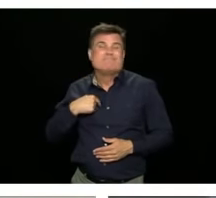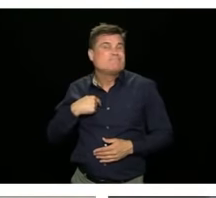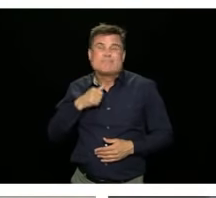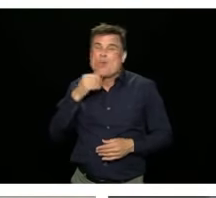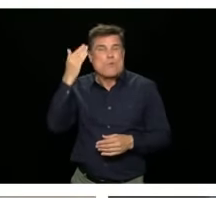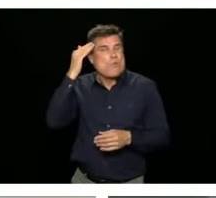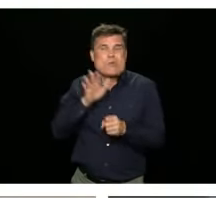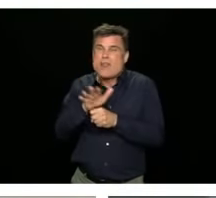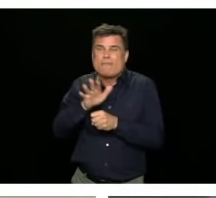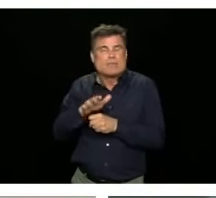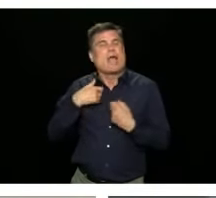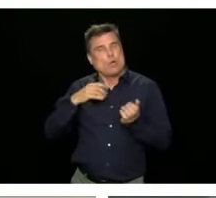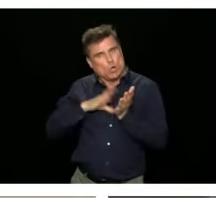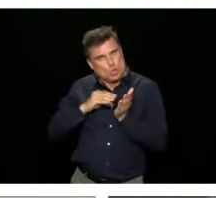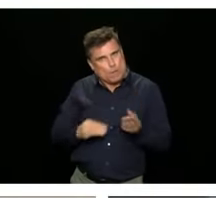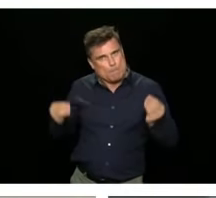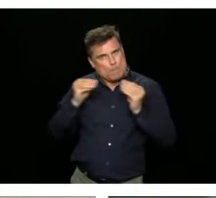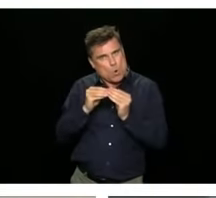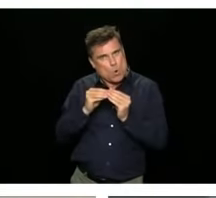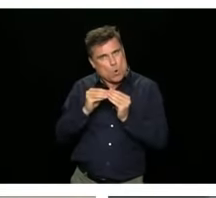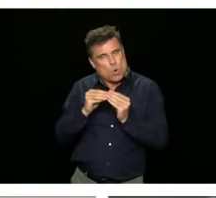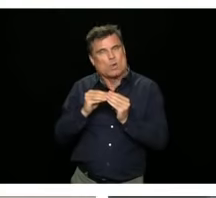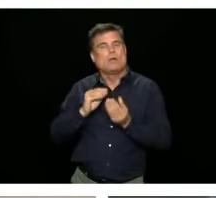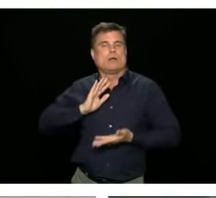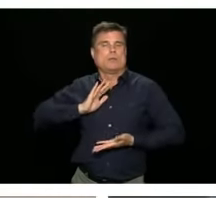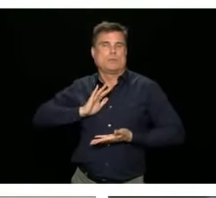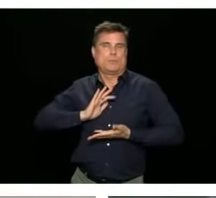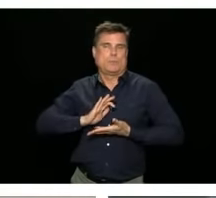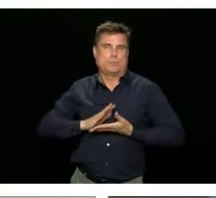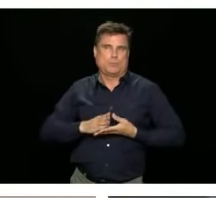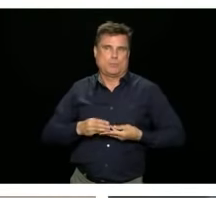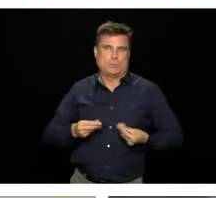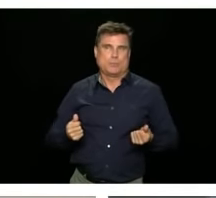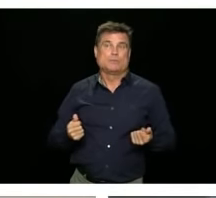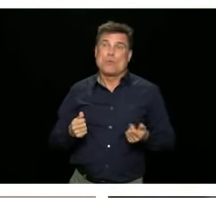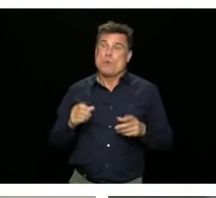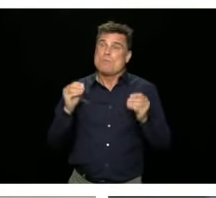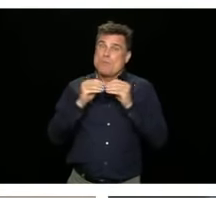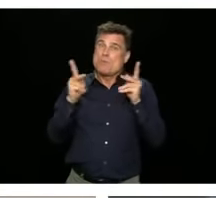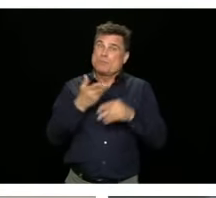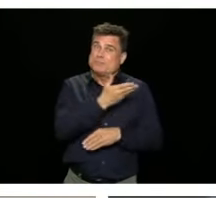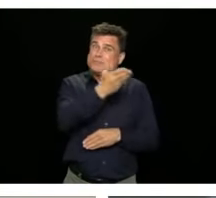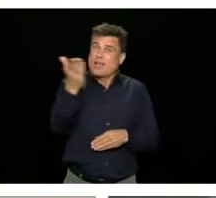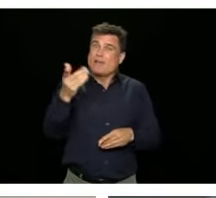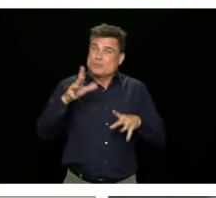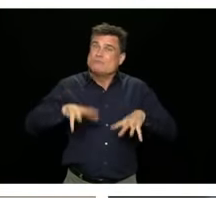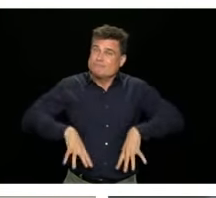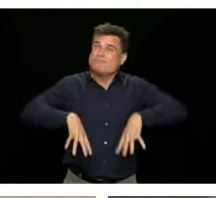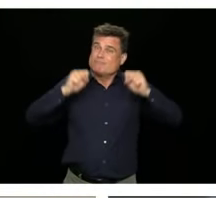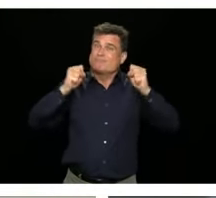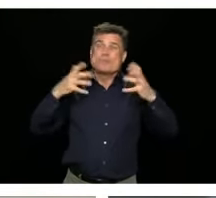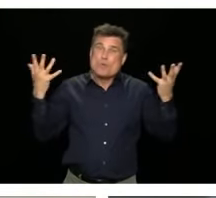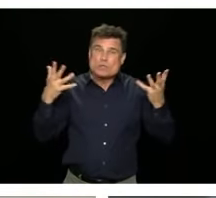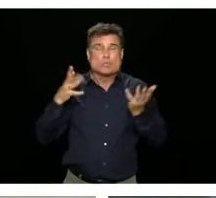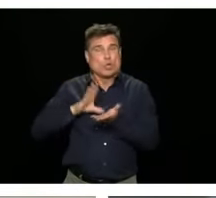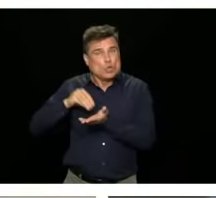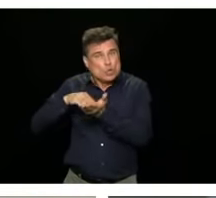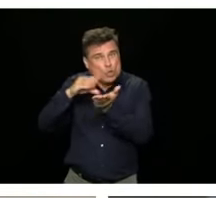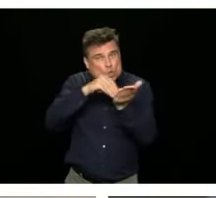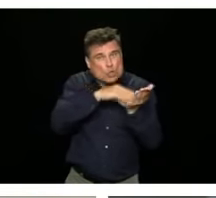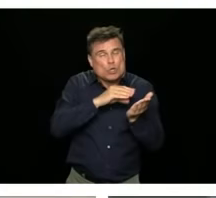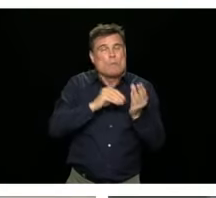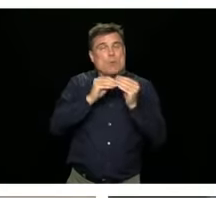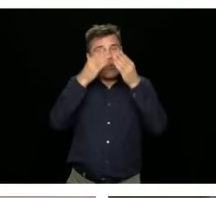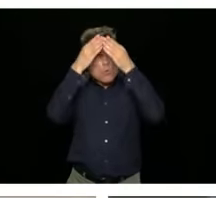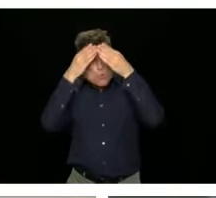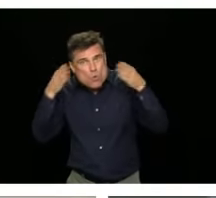Thank you, MLA Kalan. I would like to ask Patricia to share her thoughts as well. Thank you. Well, I think